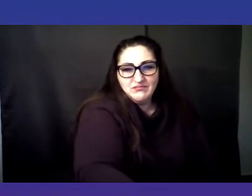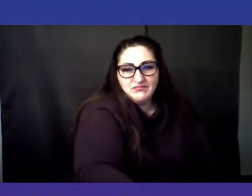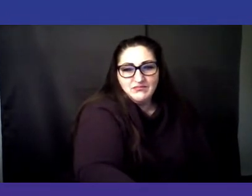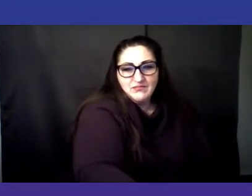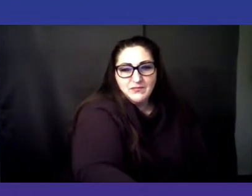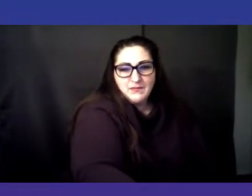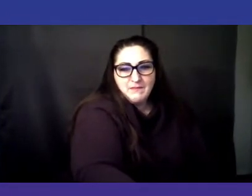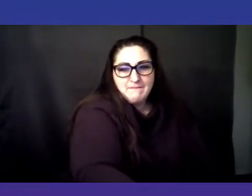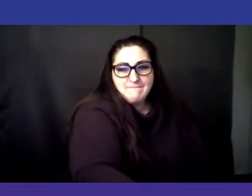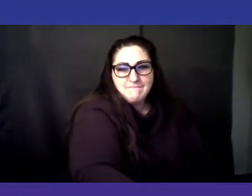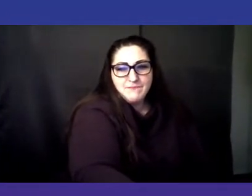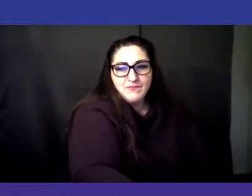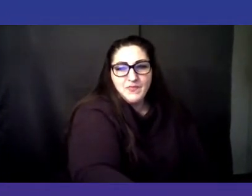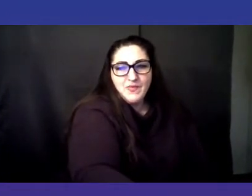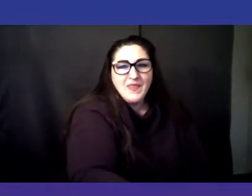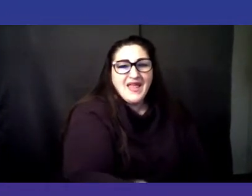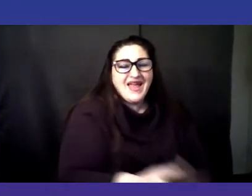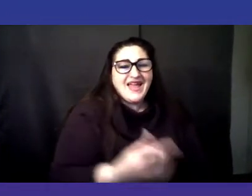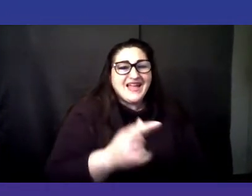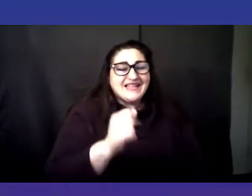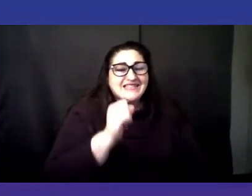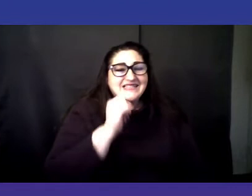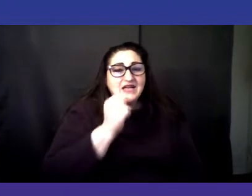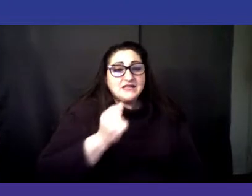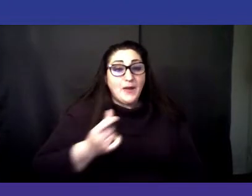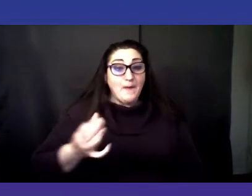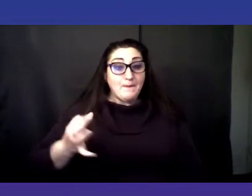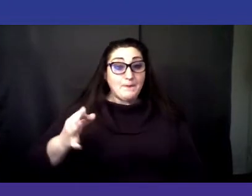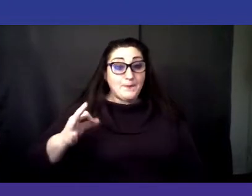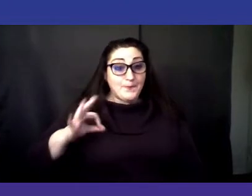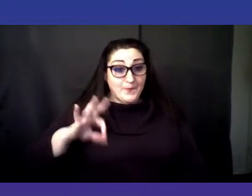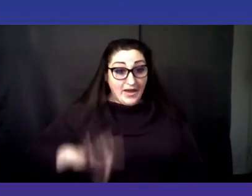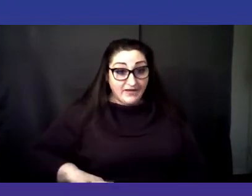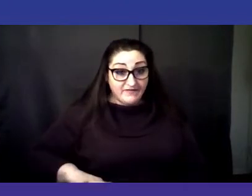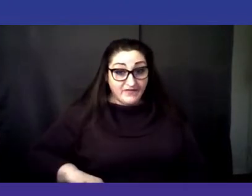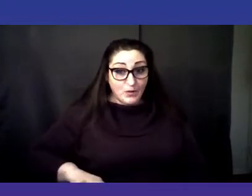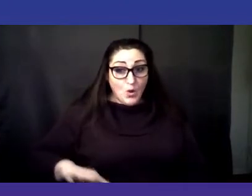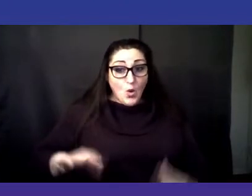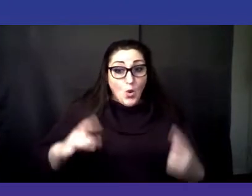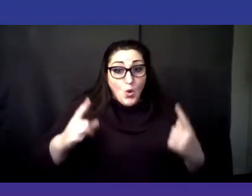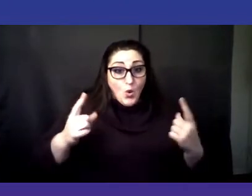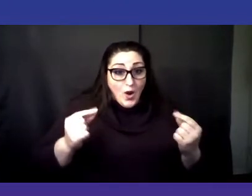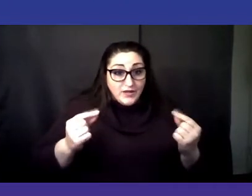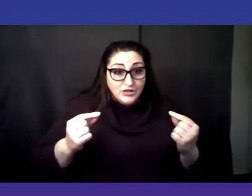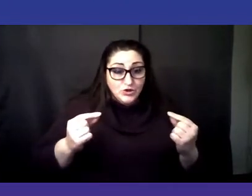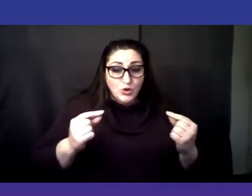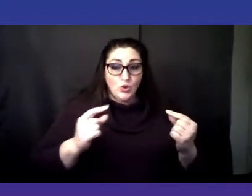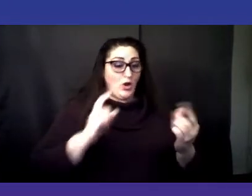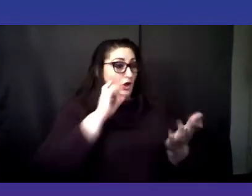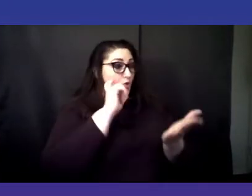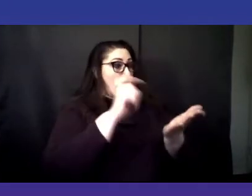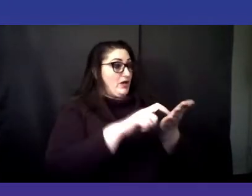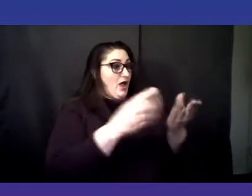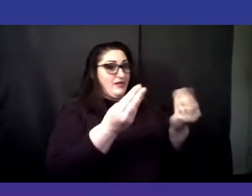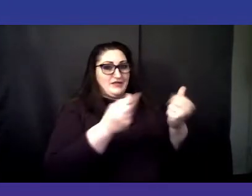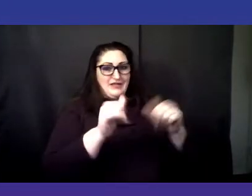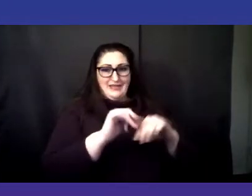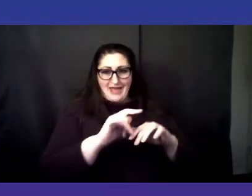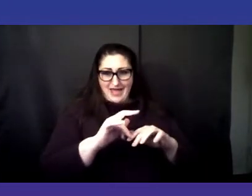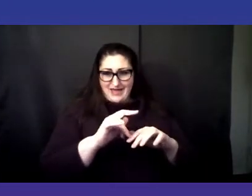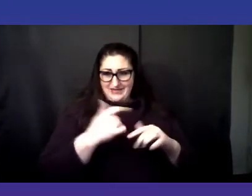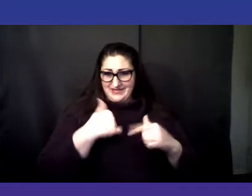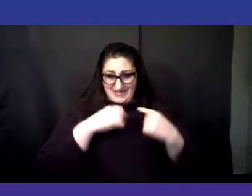acknowledgement here. It doesn't really get to them the benefit of this. So